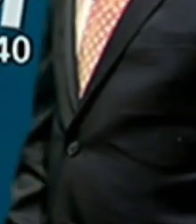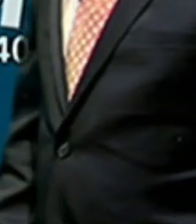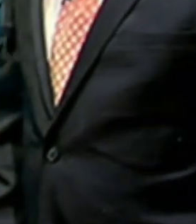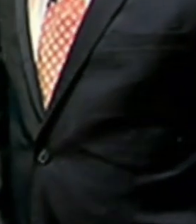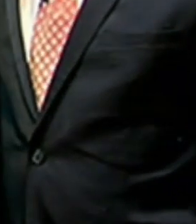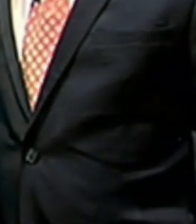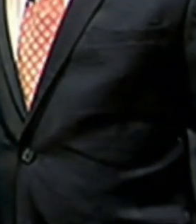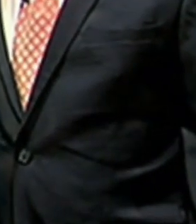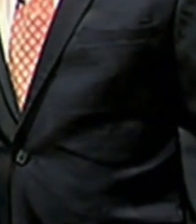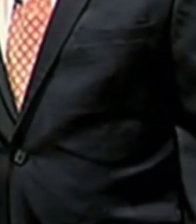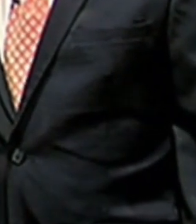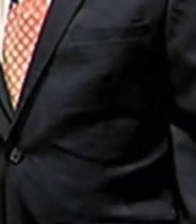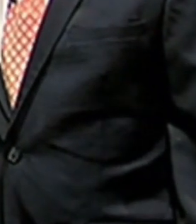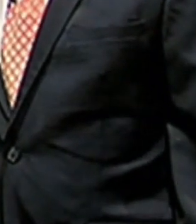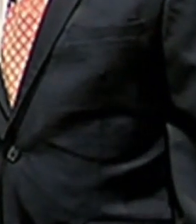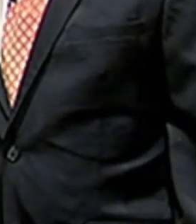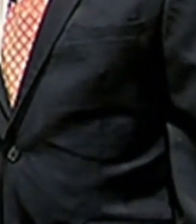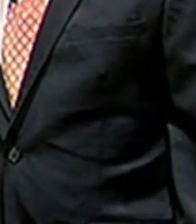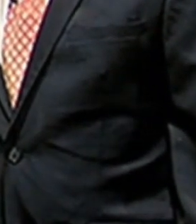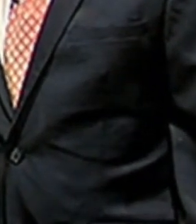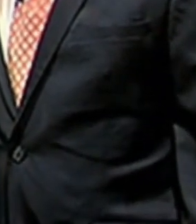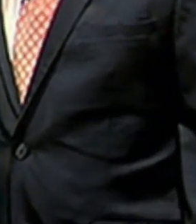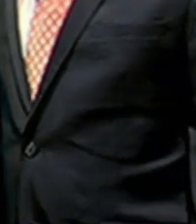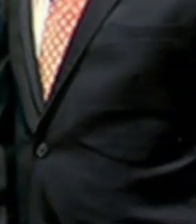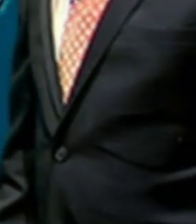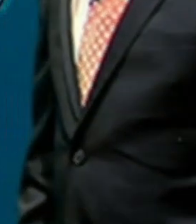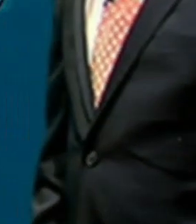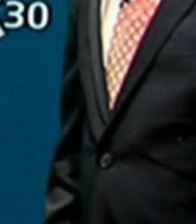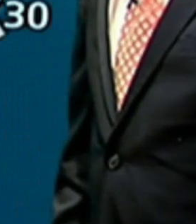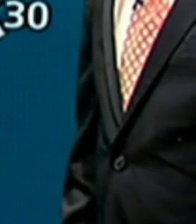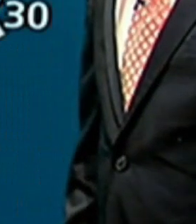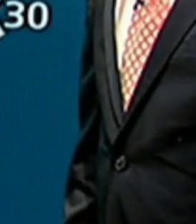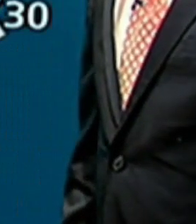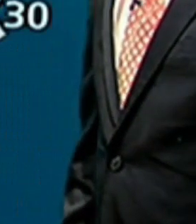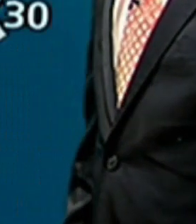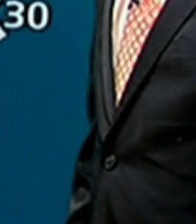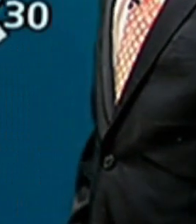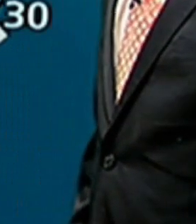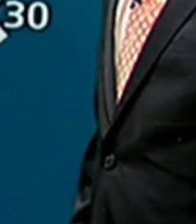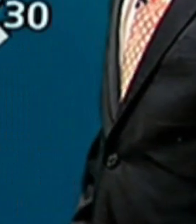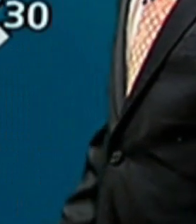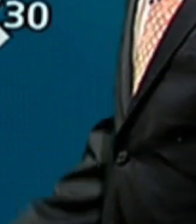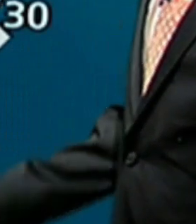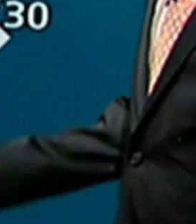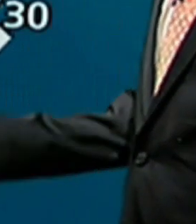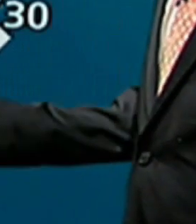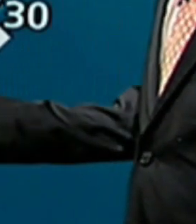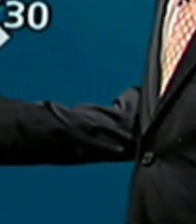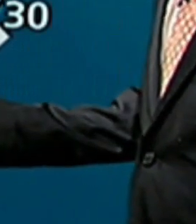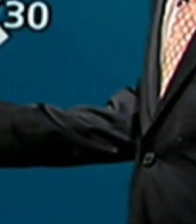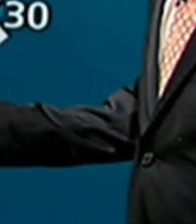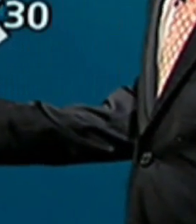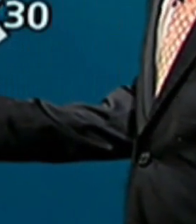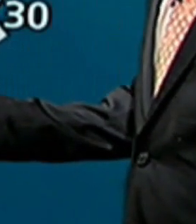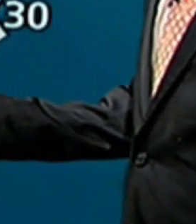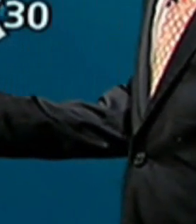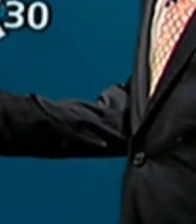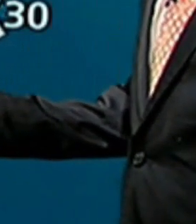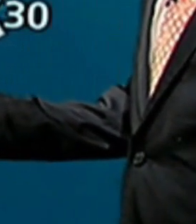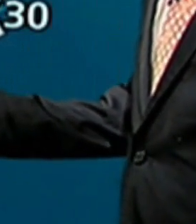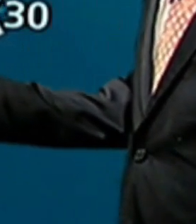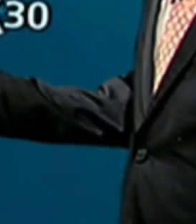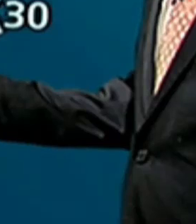ba tirelo tša boso ba di ka sarsara ka dikalong tšeo e le tše bofefo la ka moswane re sa bona gabotse mara pharpharele ka go kgetha dibaka e fela kgonagalo tše dibotse tša dipula di saletša e le